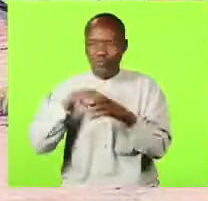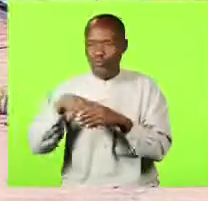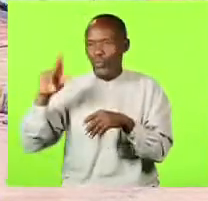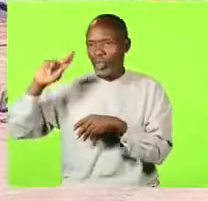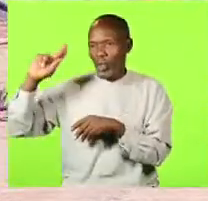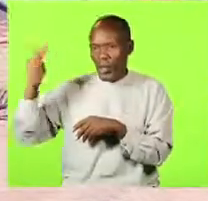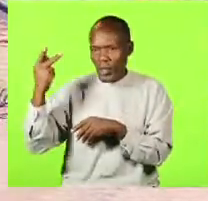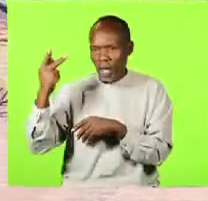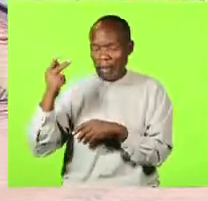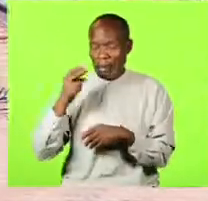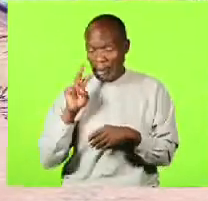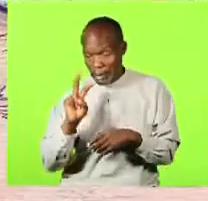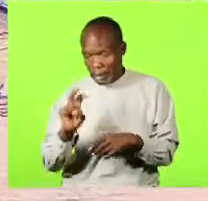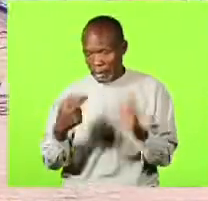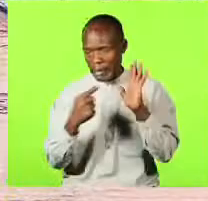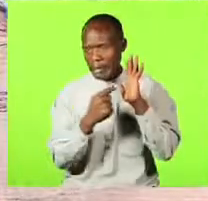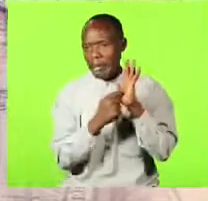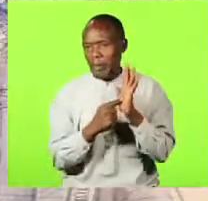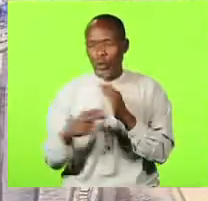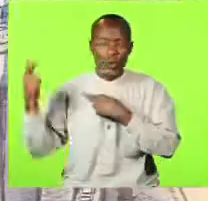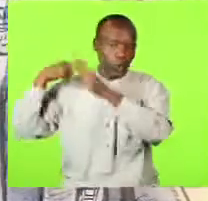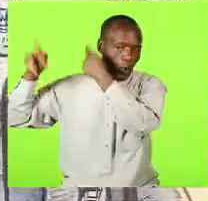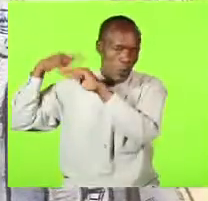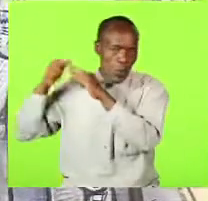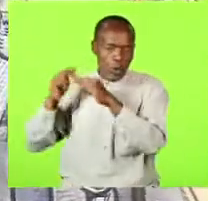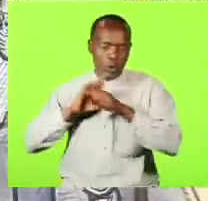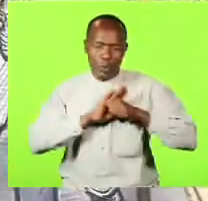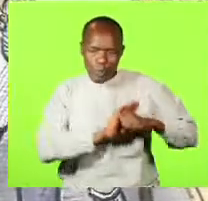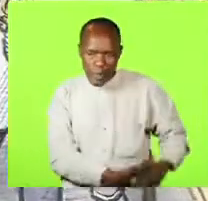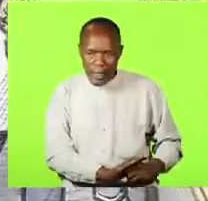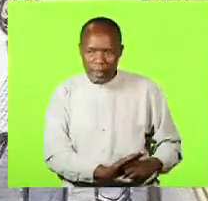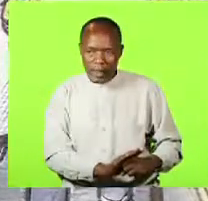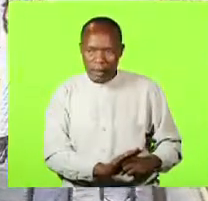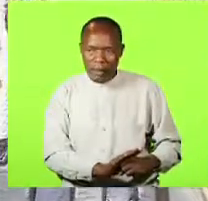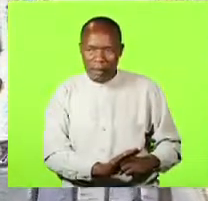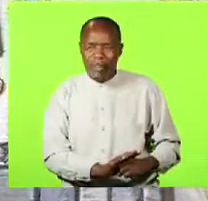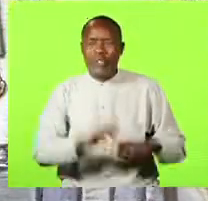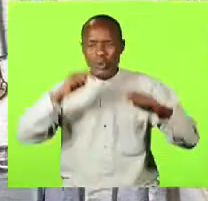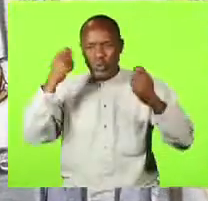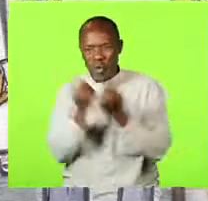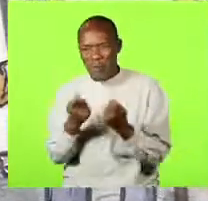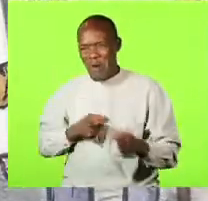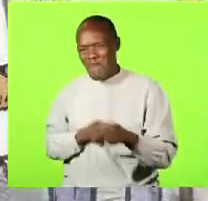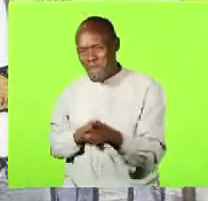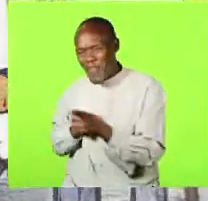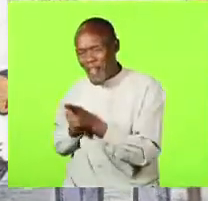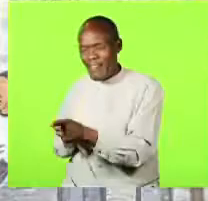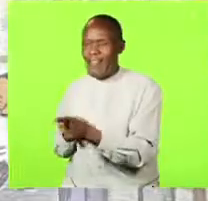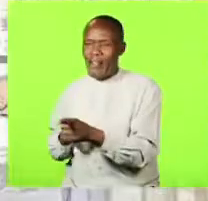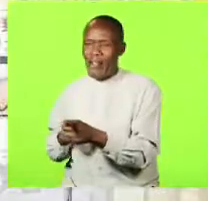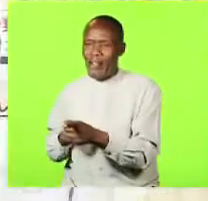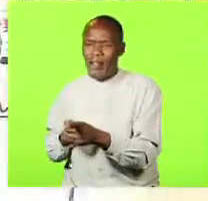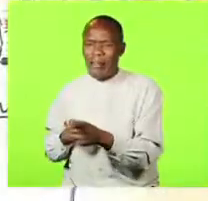injustices and the trauma that it caused the ethnic clashes and the trauma